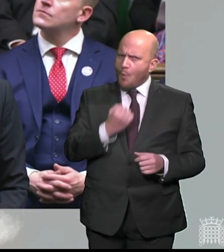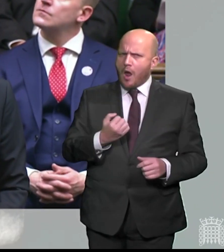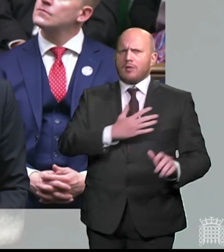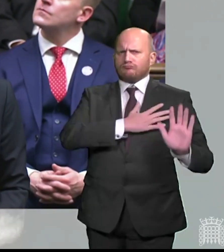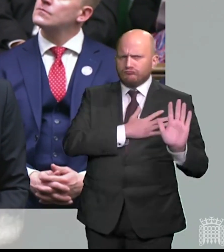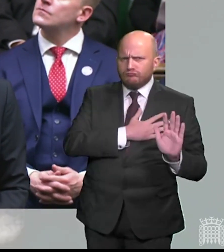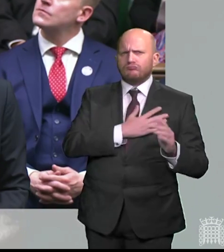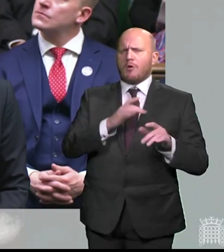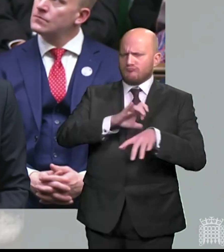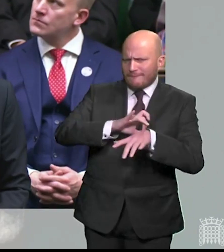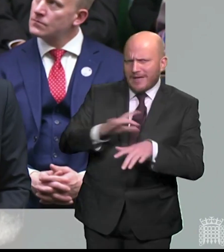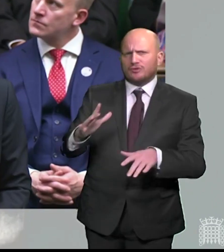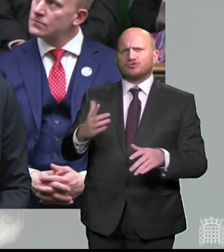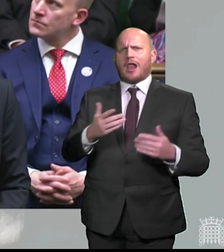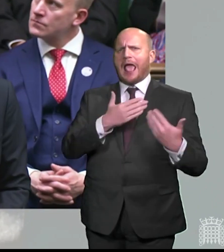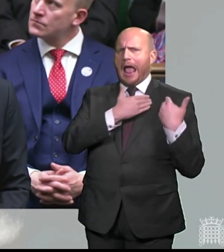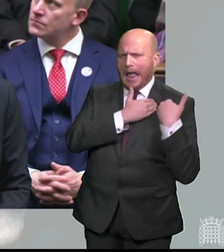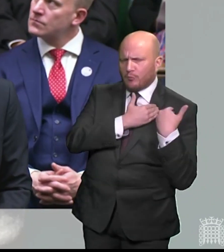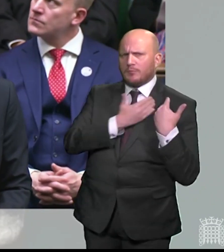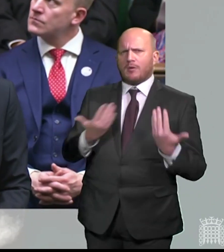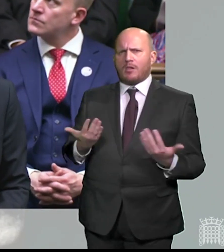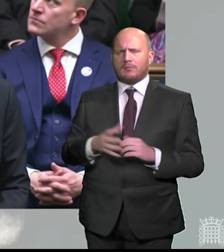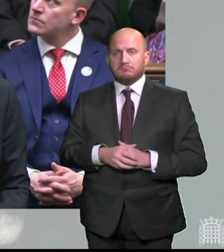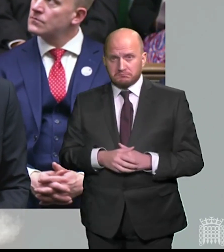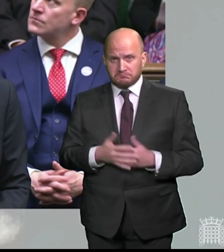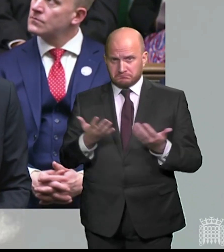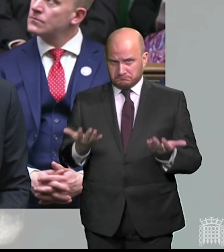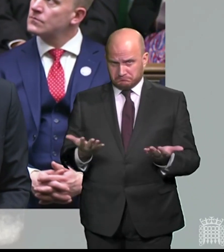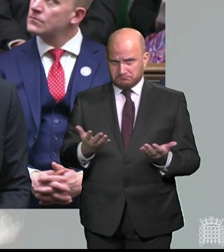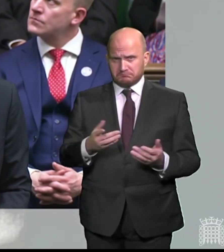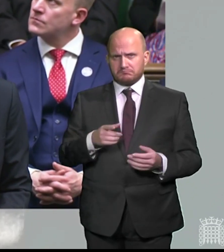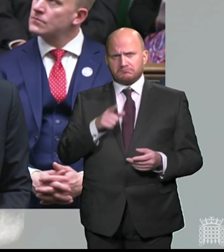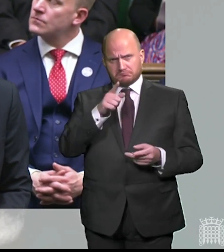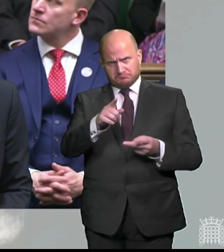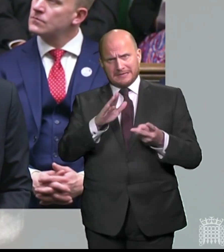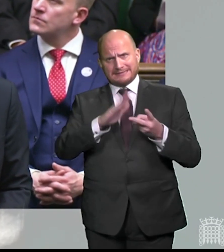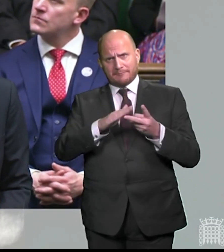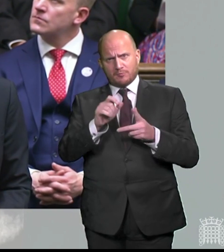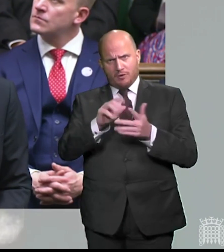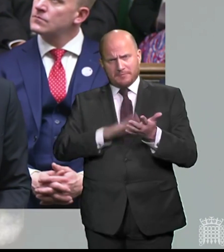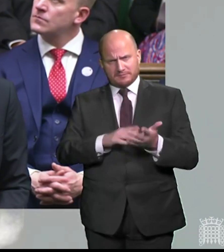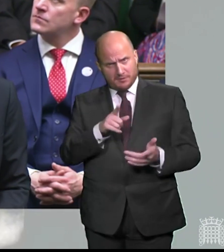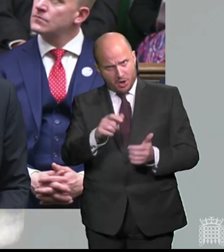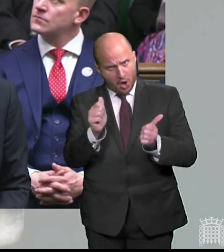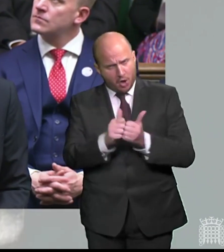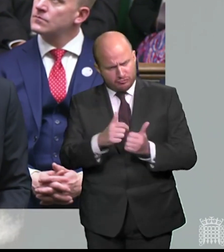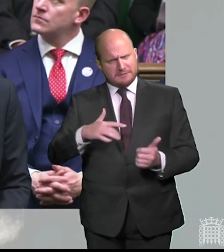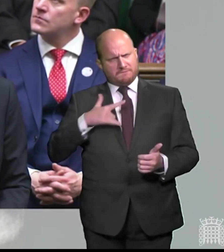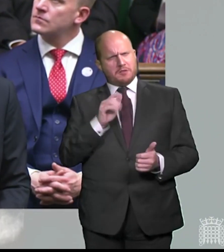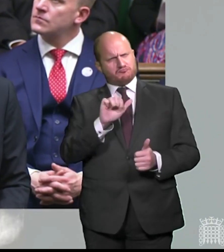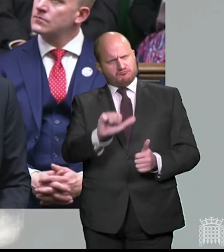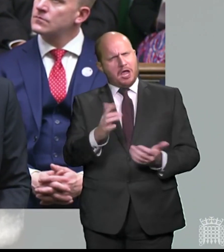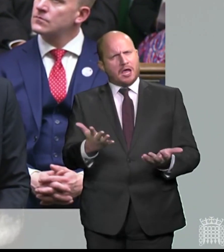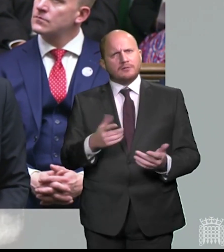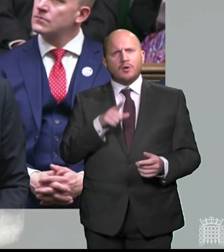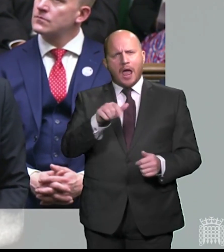and accountability. Where is it? I assume the Deputy Prime Minister agrees with that promise and would expect all ministers